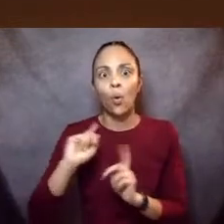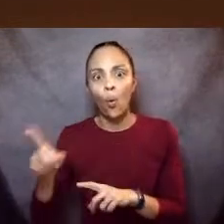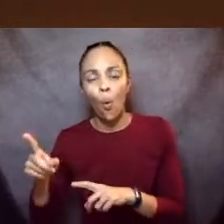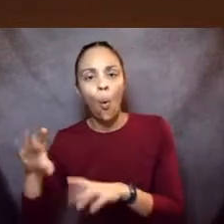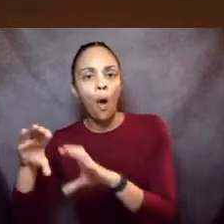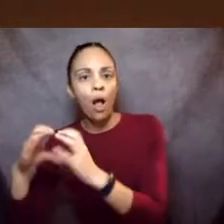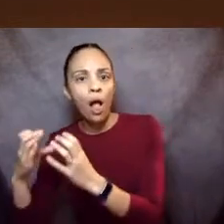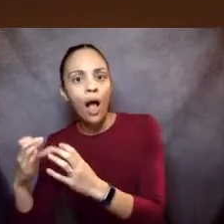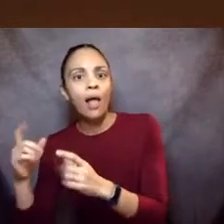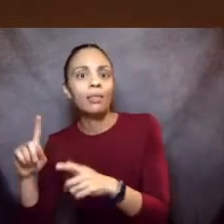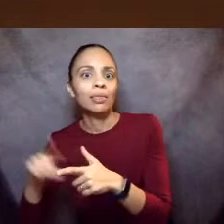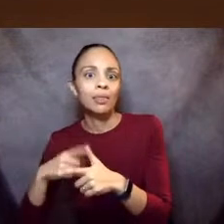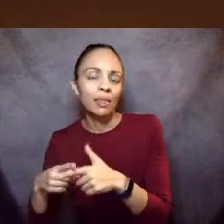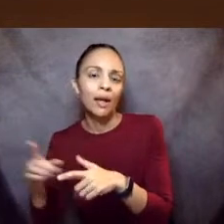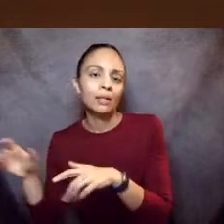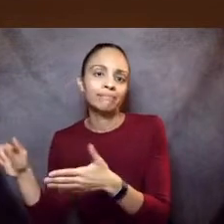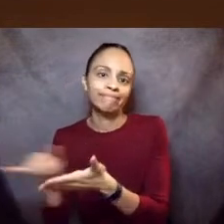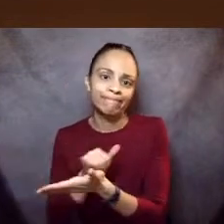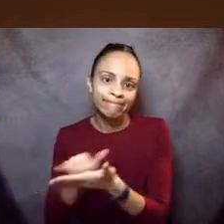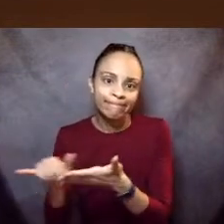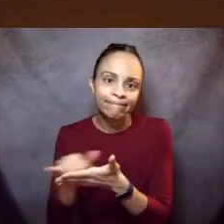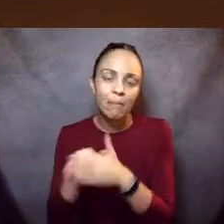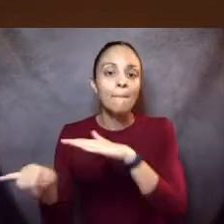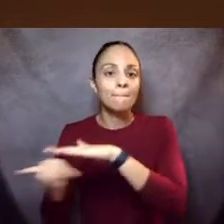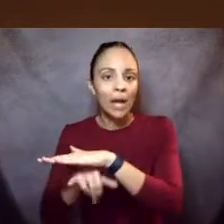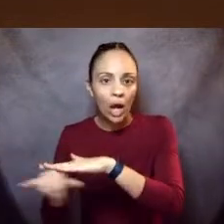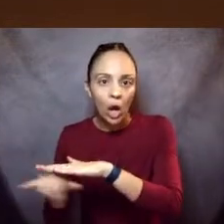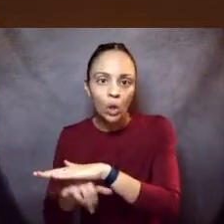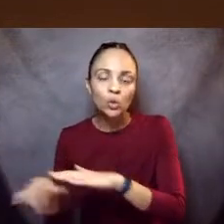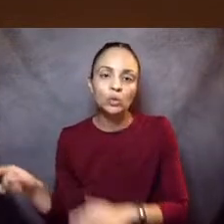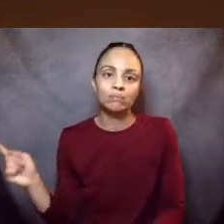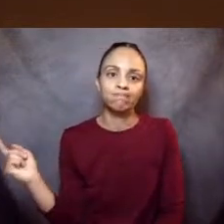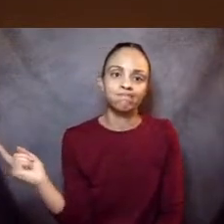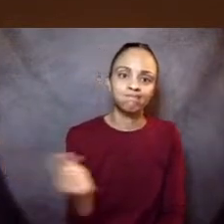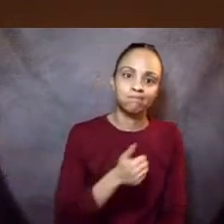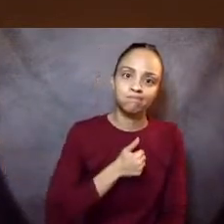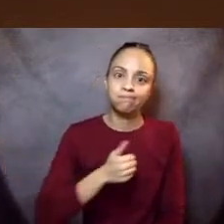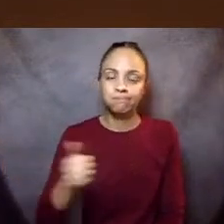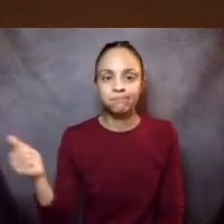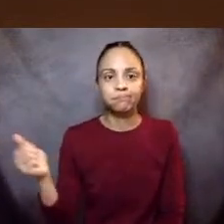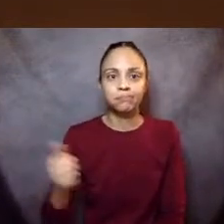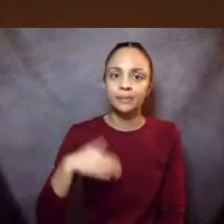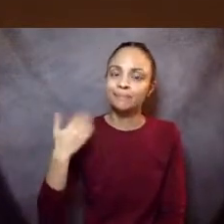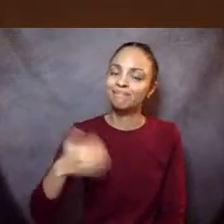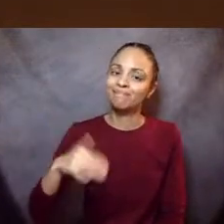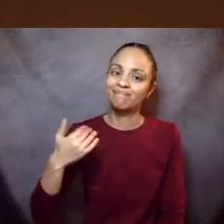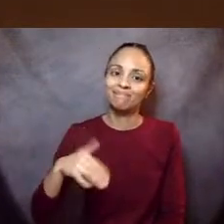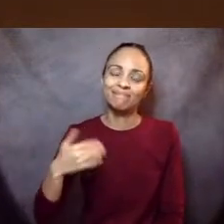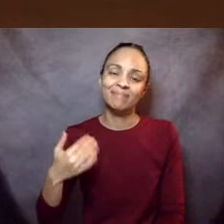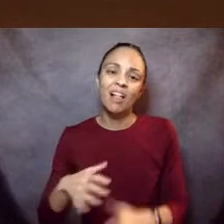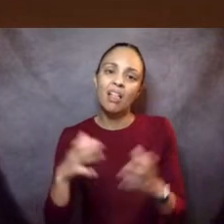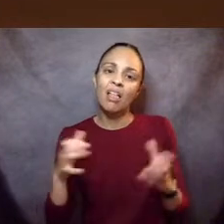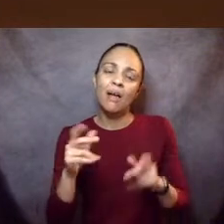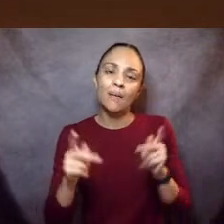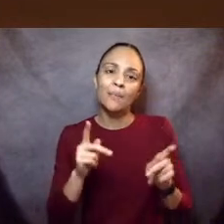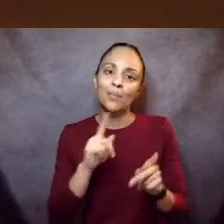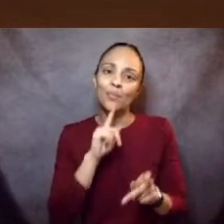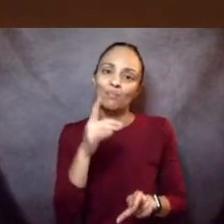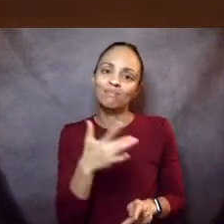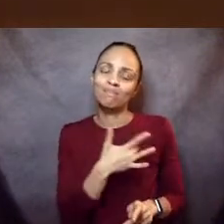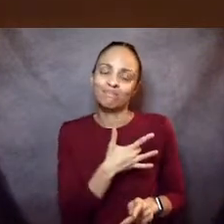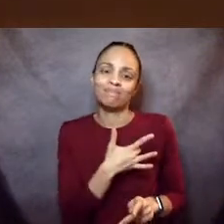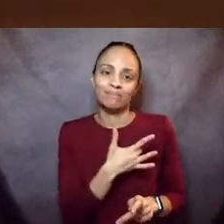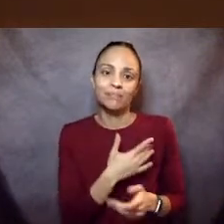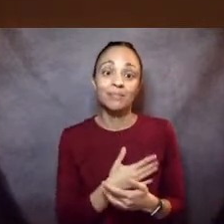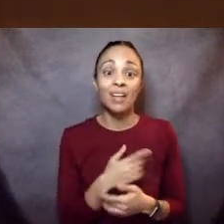then proceed further downtown to the Clark Center for our lessons. I'm also grateful to the East